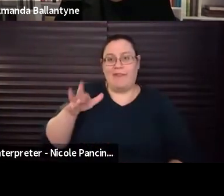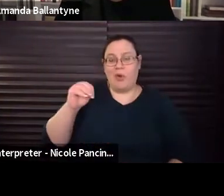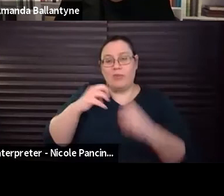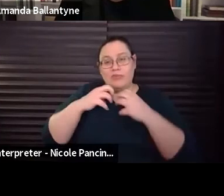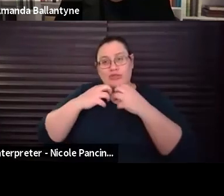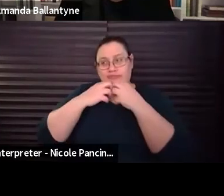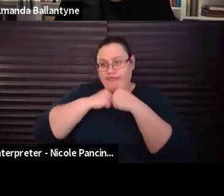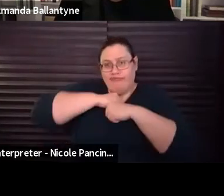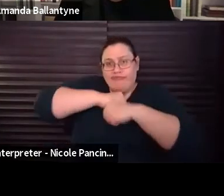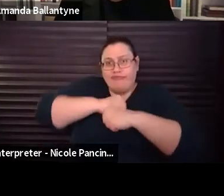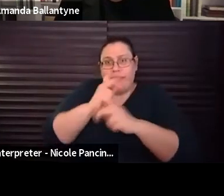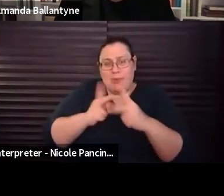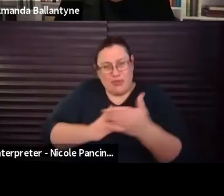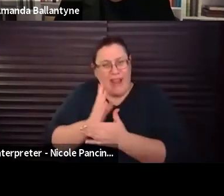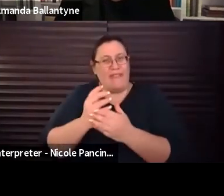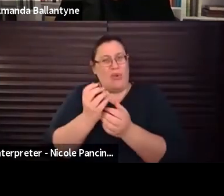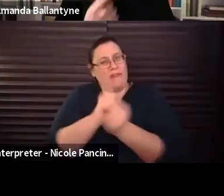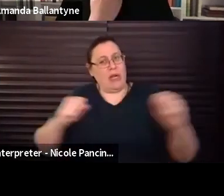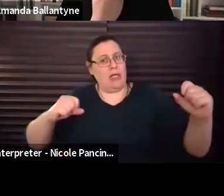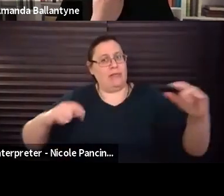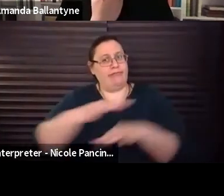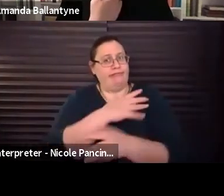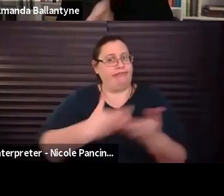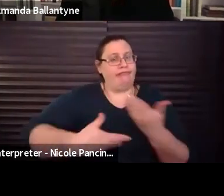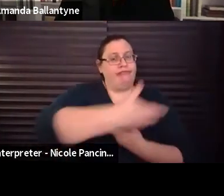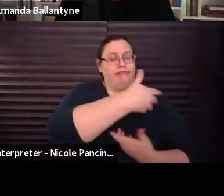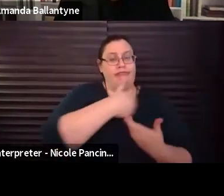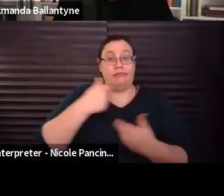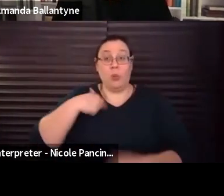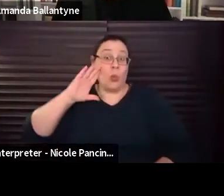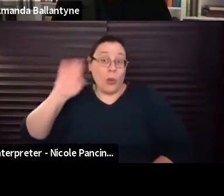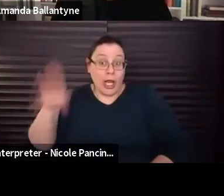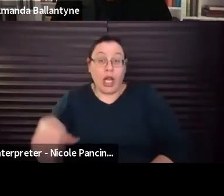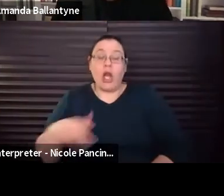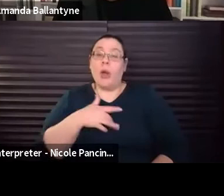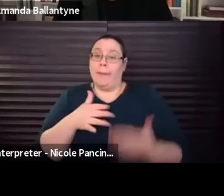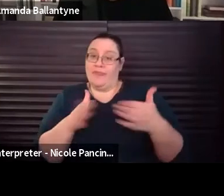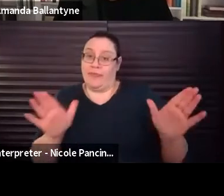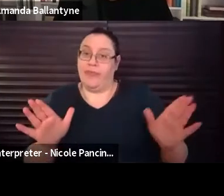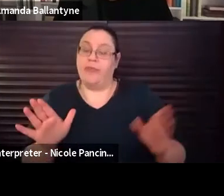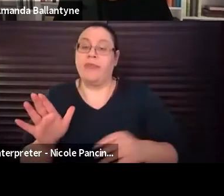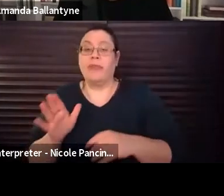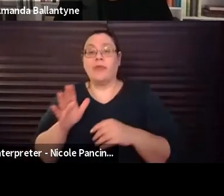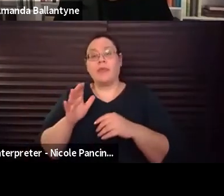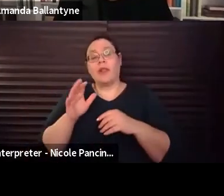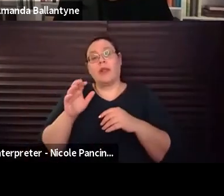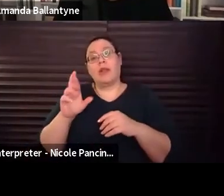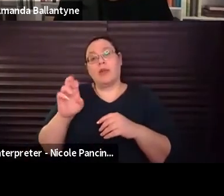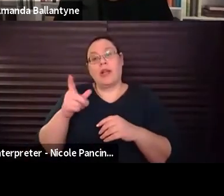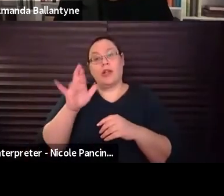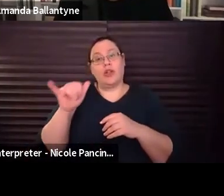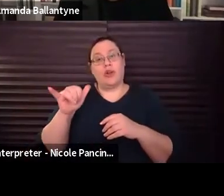freedom of association. What we know is generally when regulatory infrastructure is